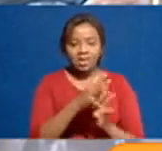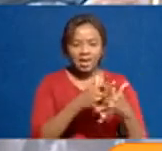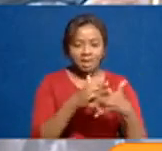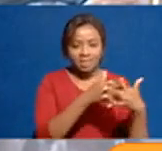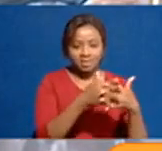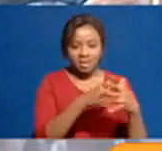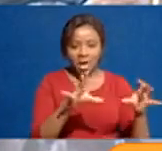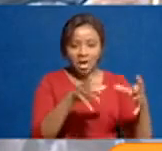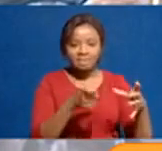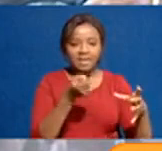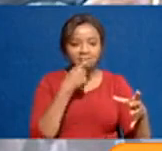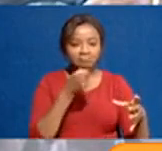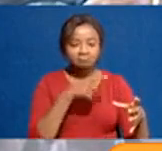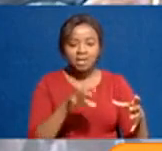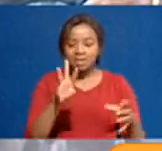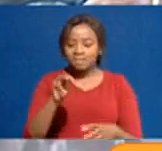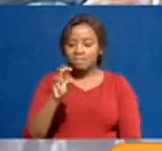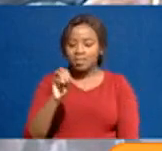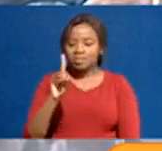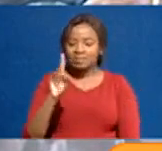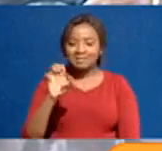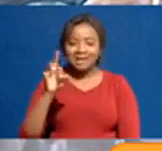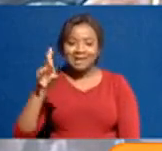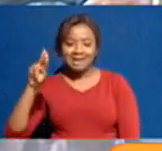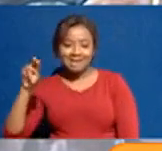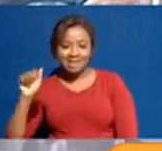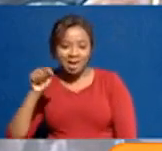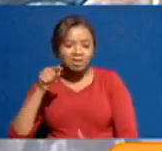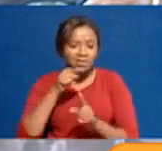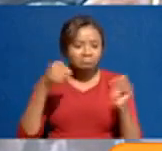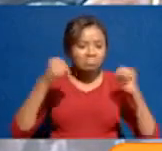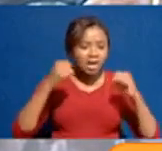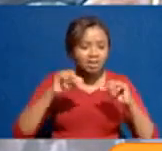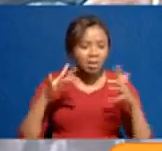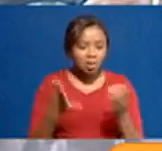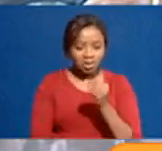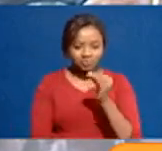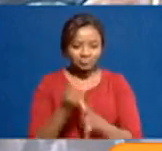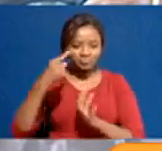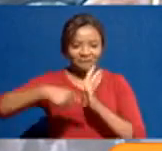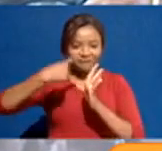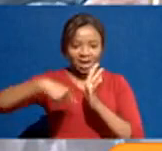to establish a vaccine facility in Nairobi. The one-of-a-kind facility worth